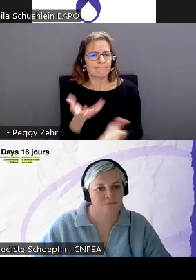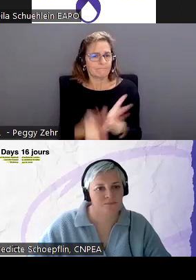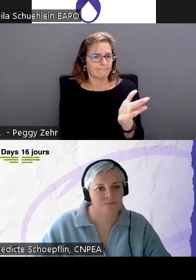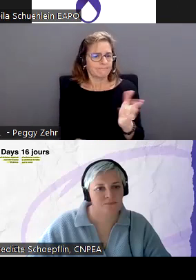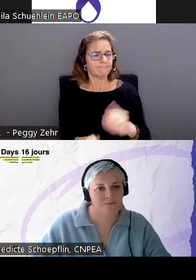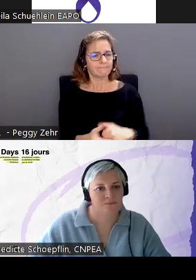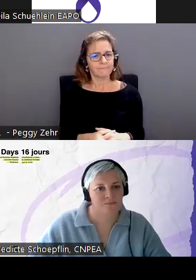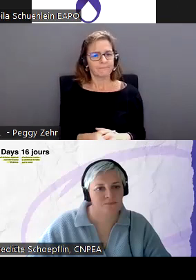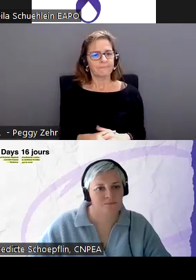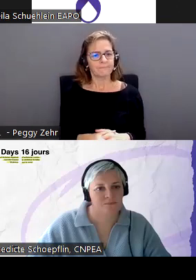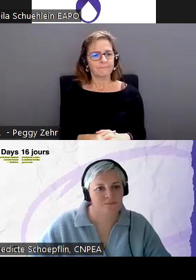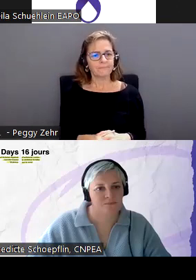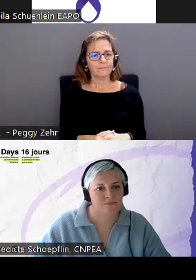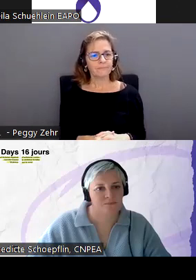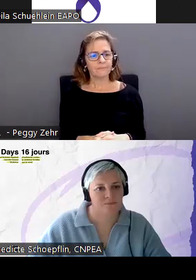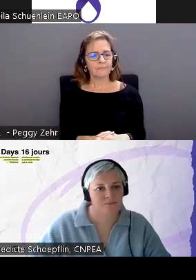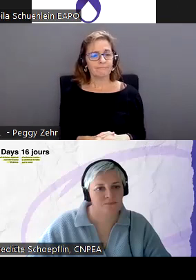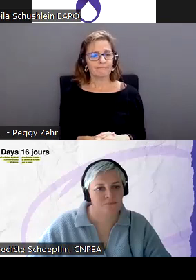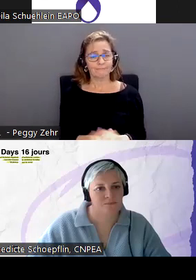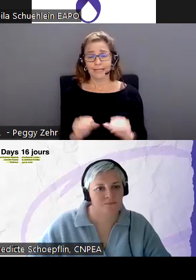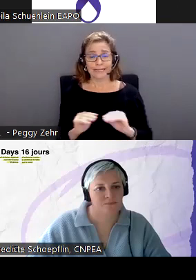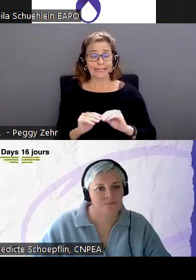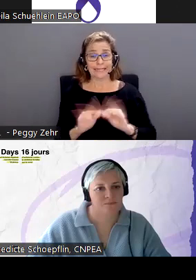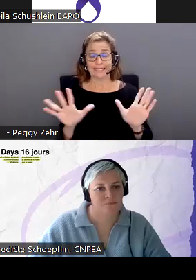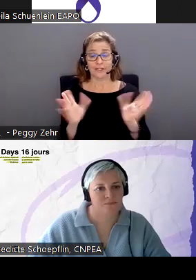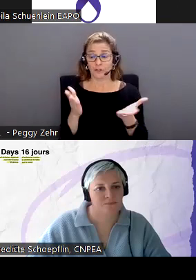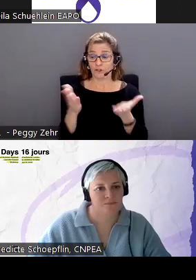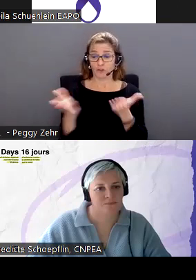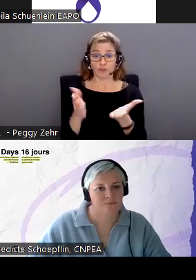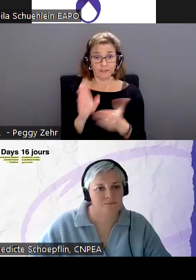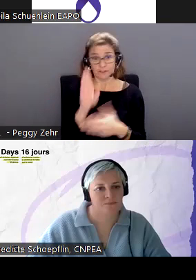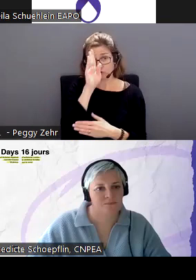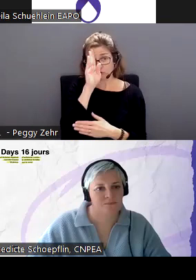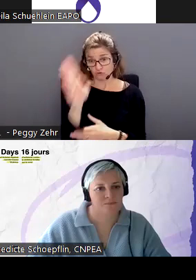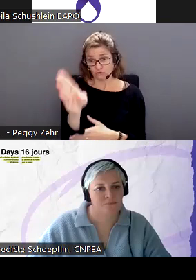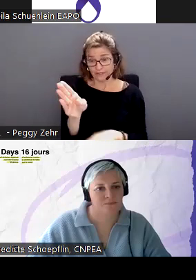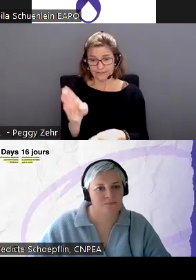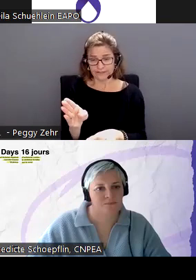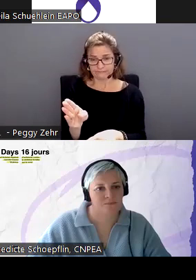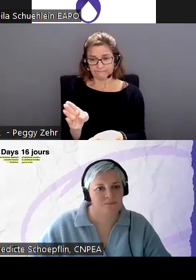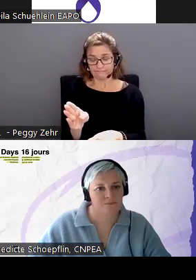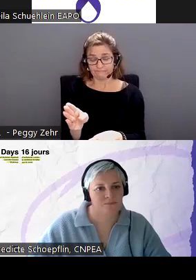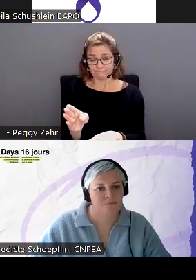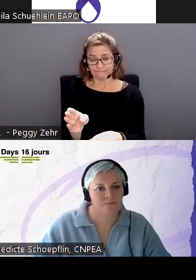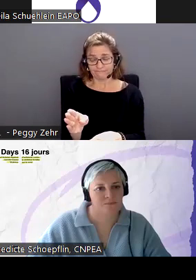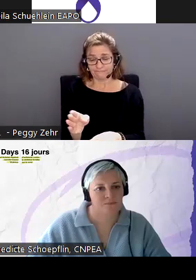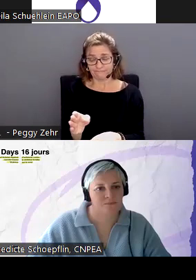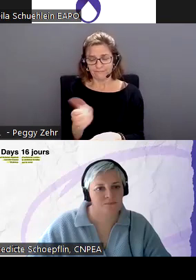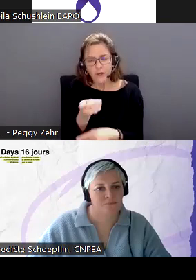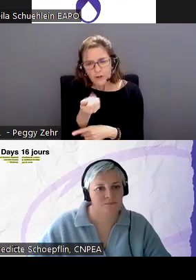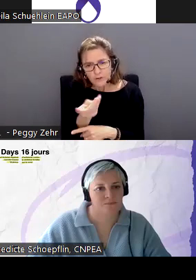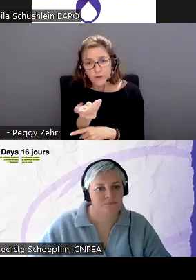And this shows up in our service system. So in the direct services, there are very few, or I would say no,